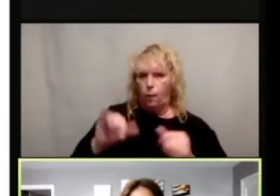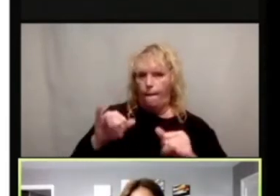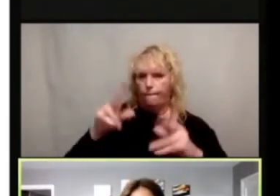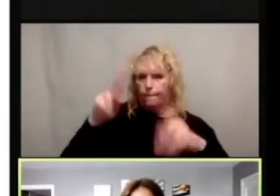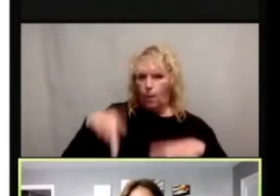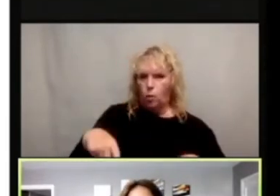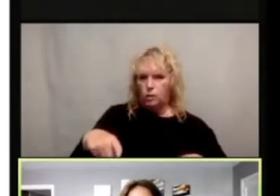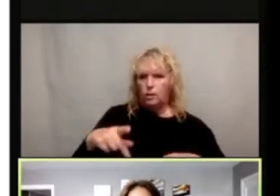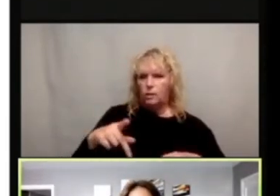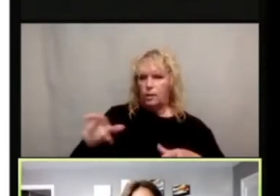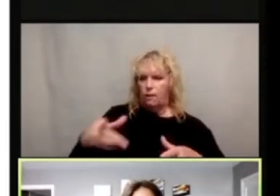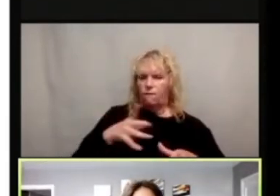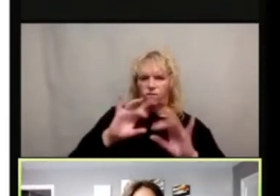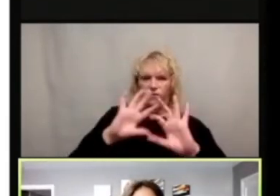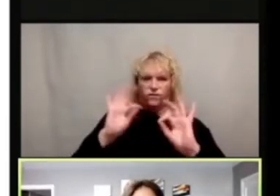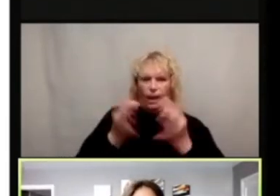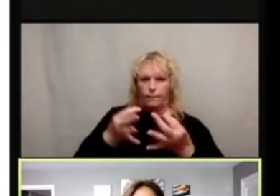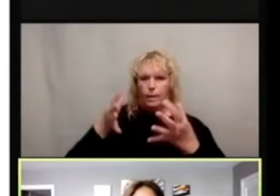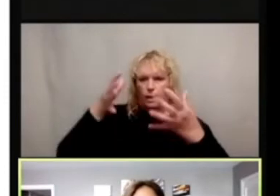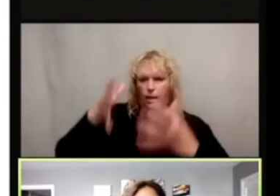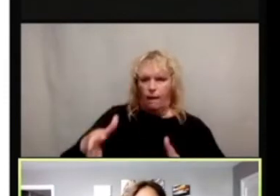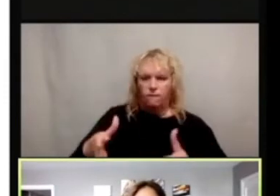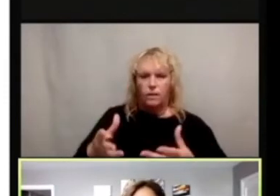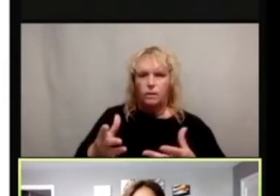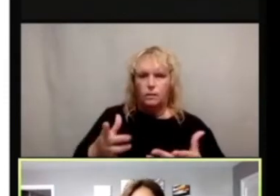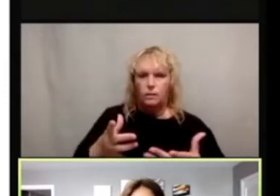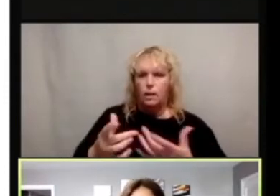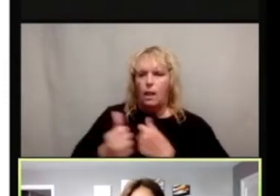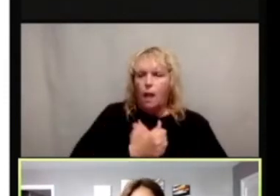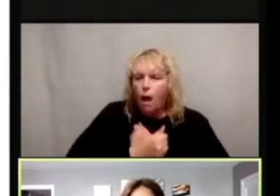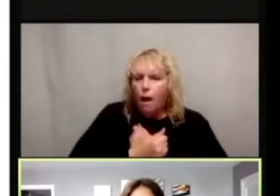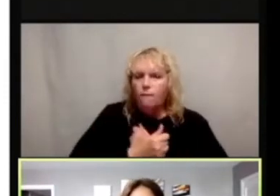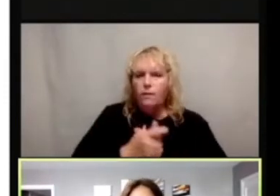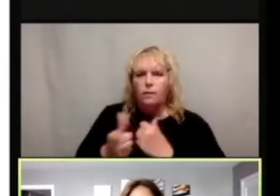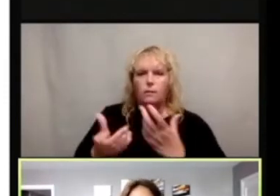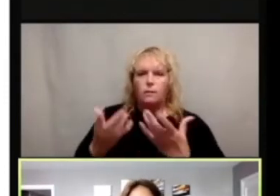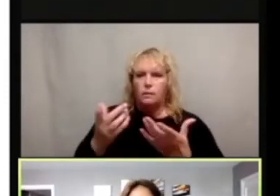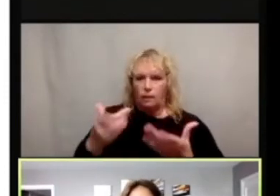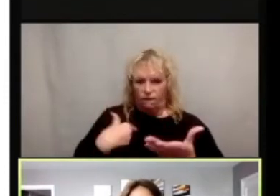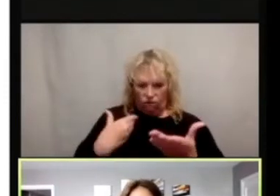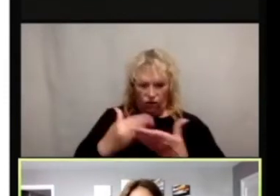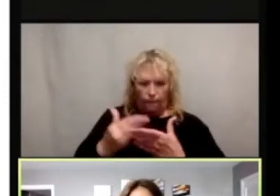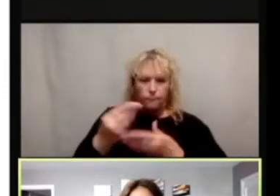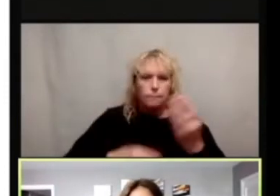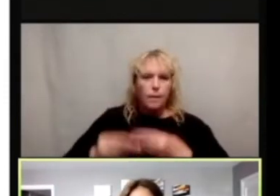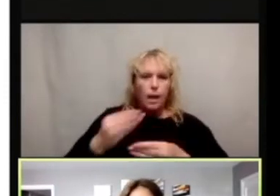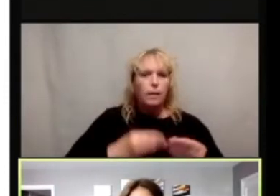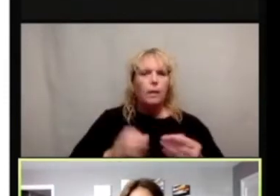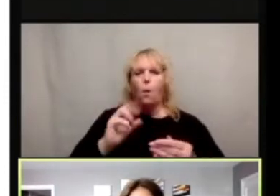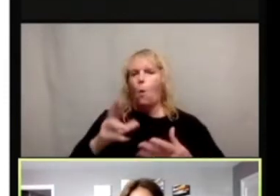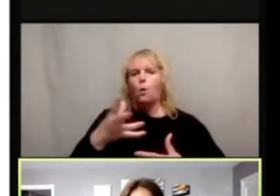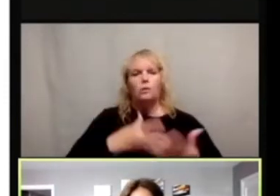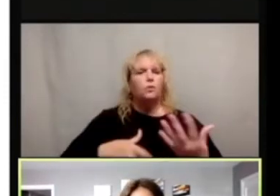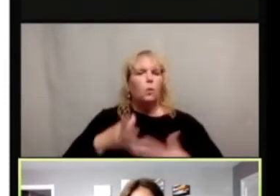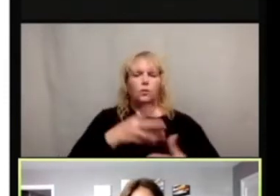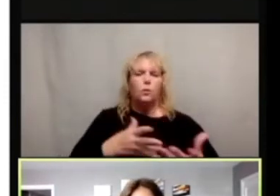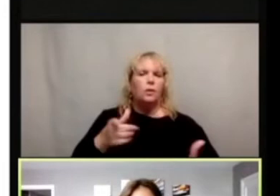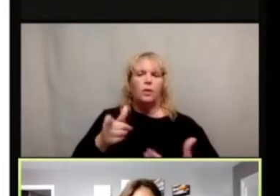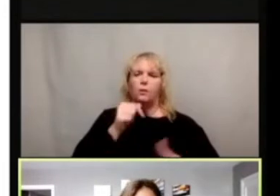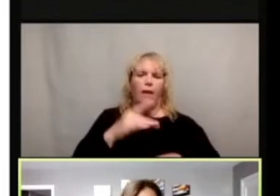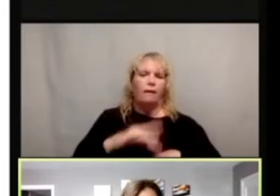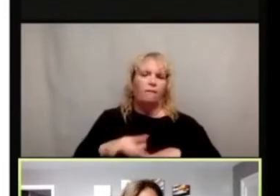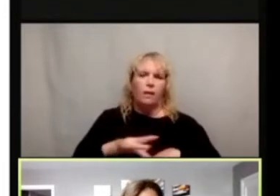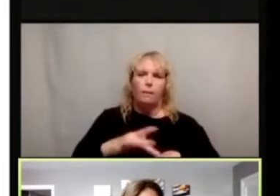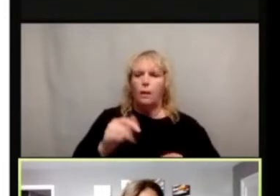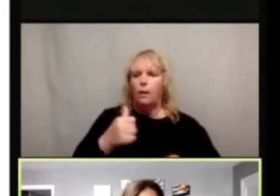behind when loved ones who they relied on, either from a financial standpoint or a social standpoint, are no longer available, right?